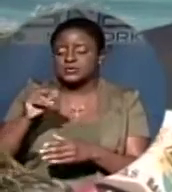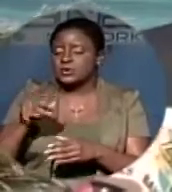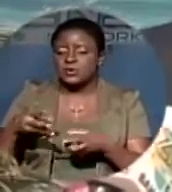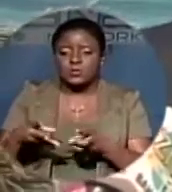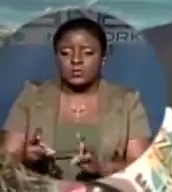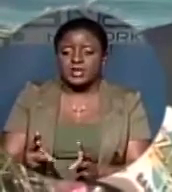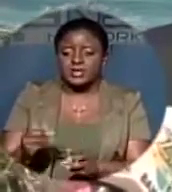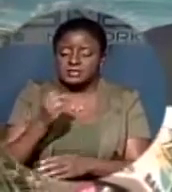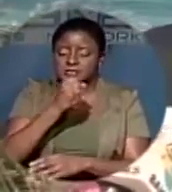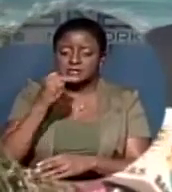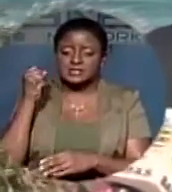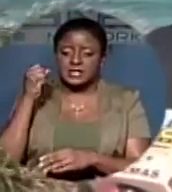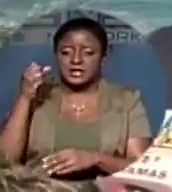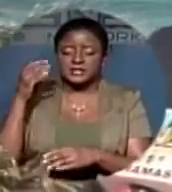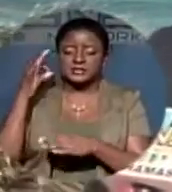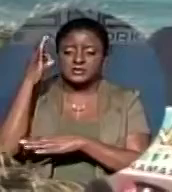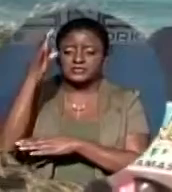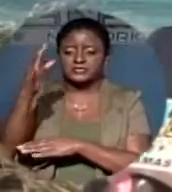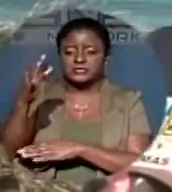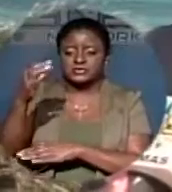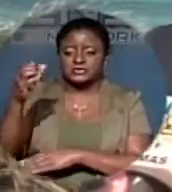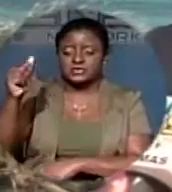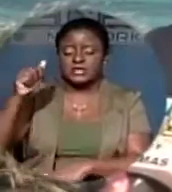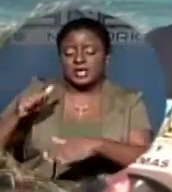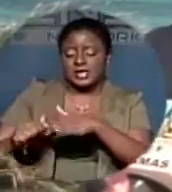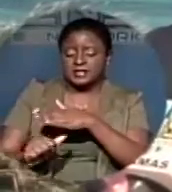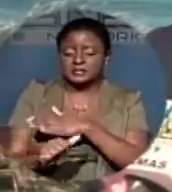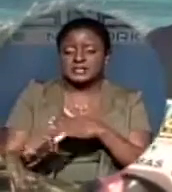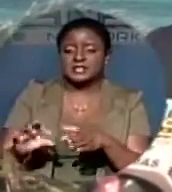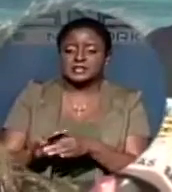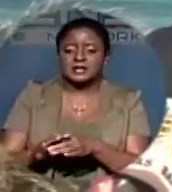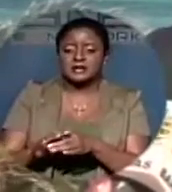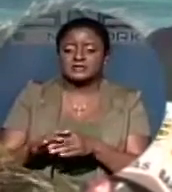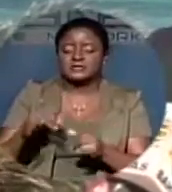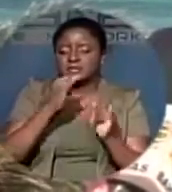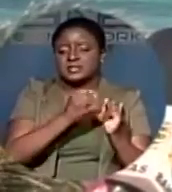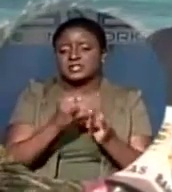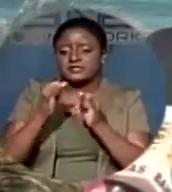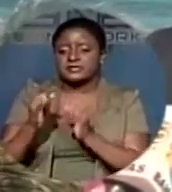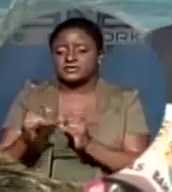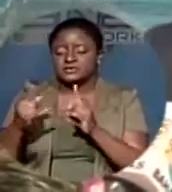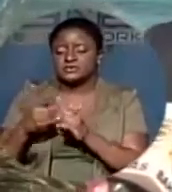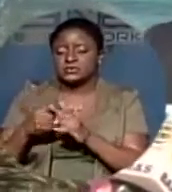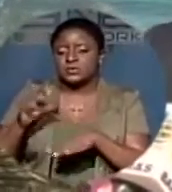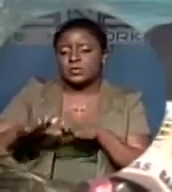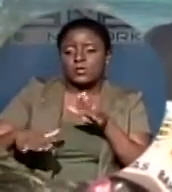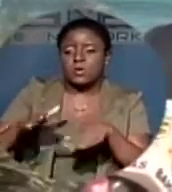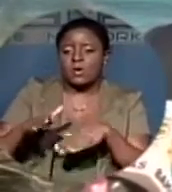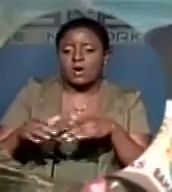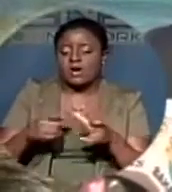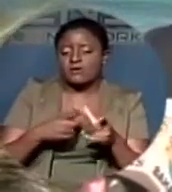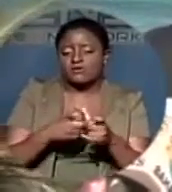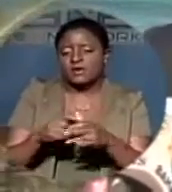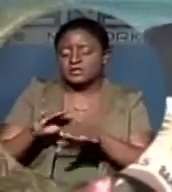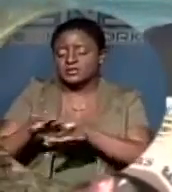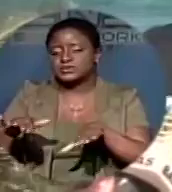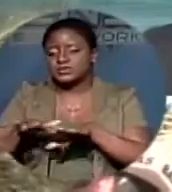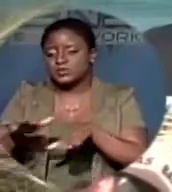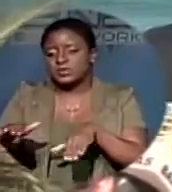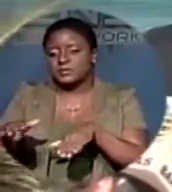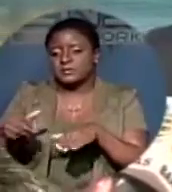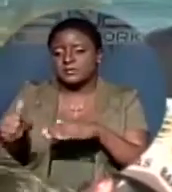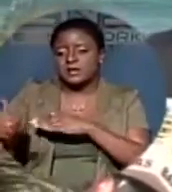future access of individuals to walk, run,